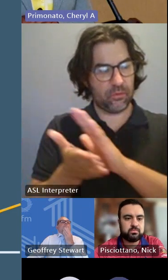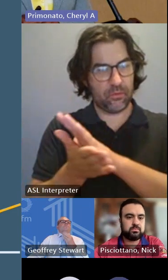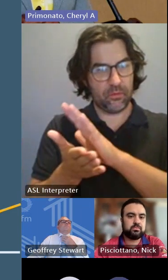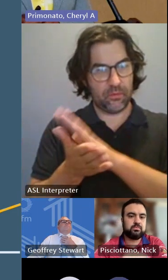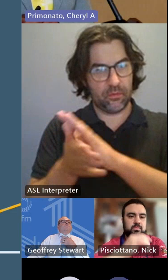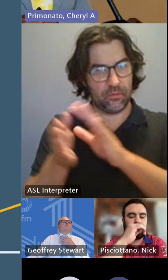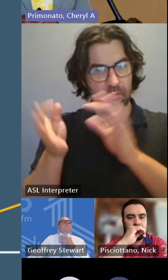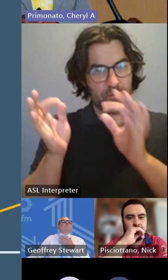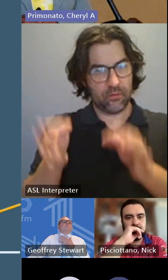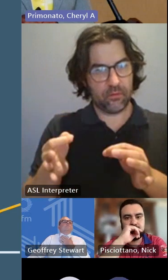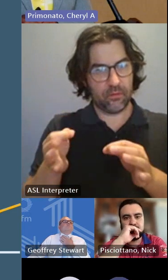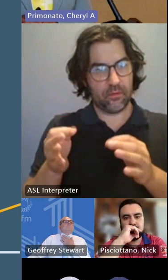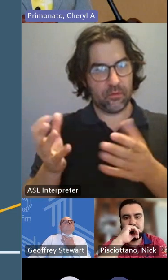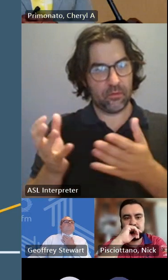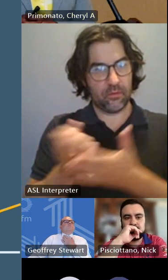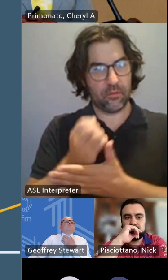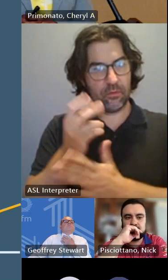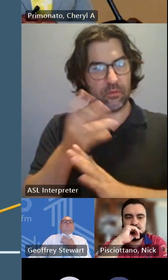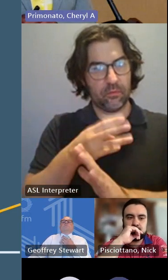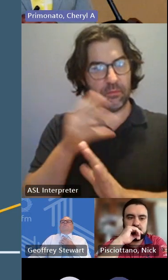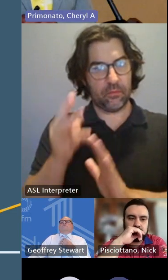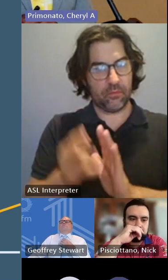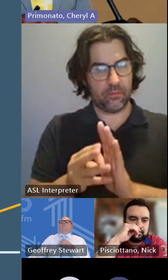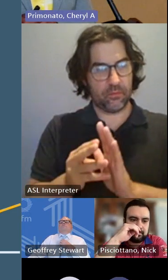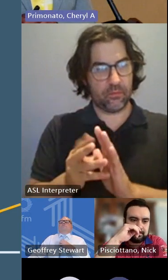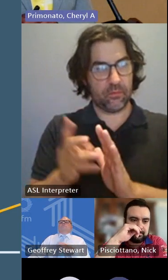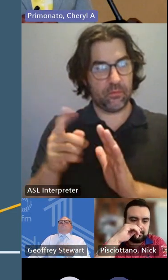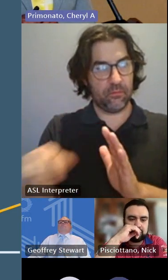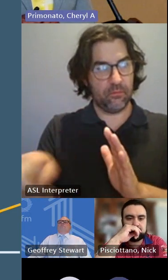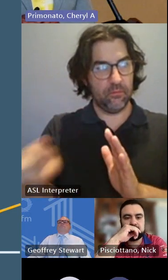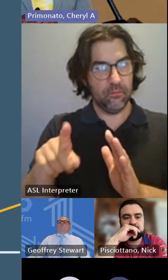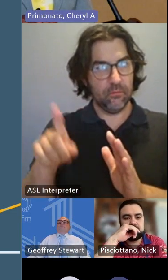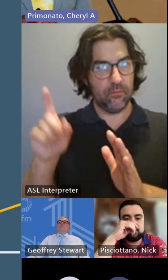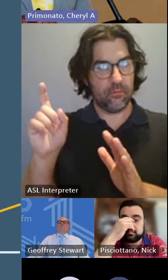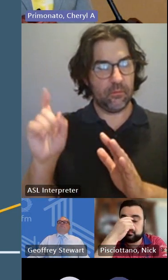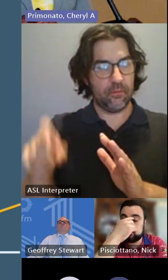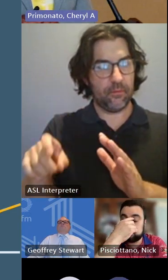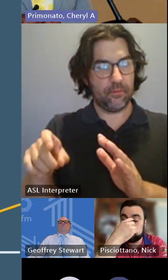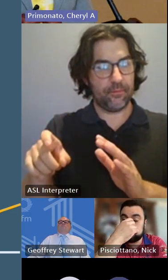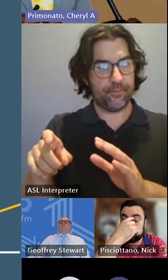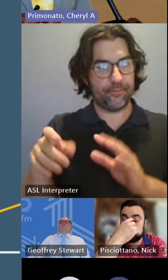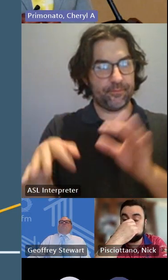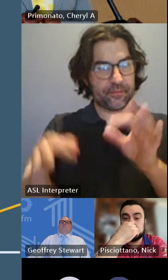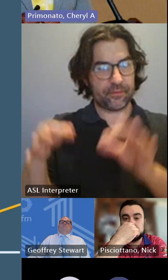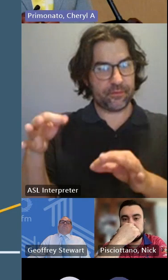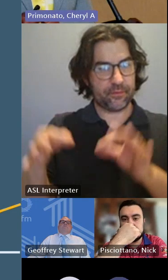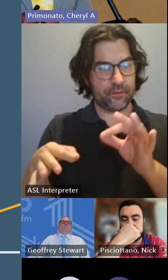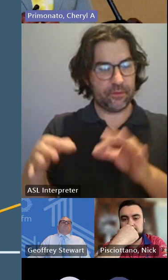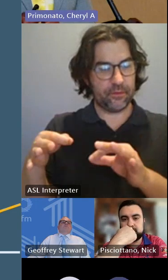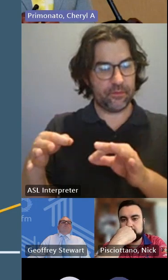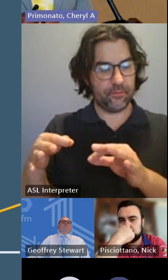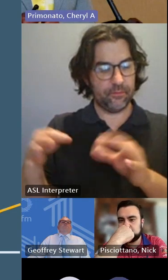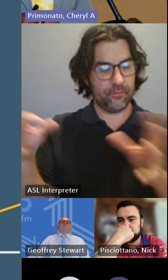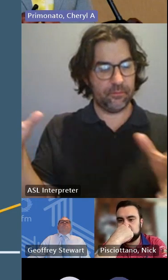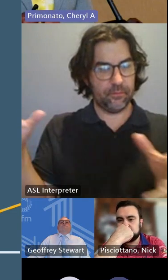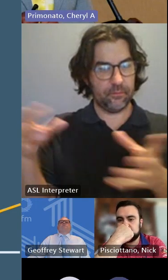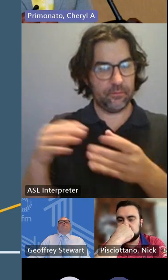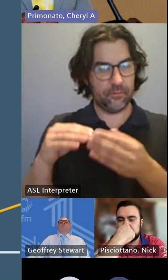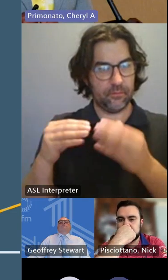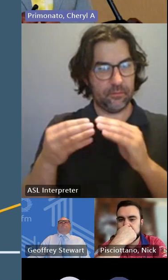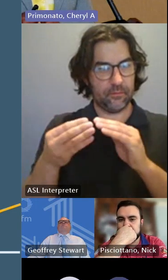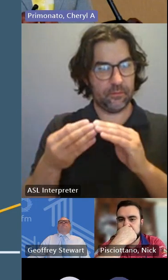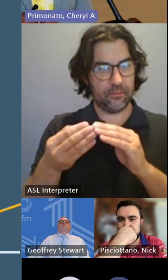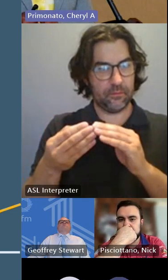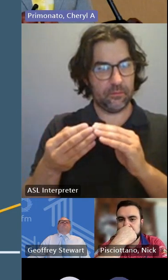decides to embark on the program, they have to determine the total number of their